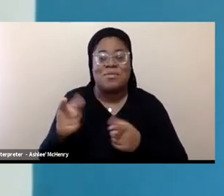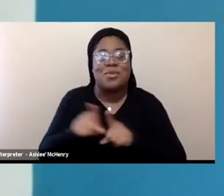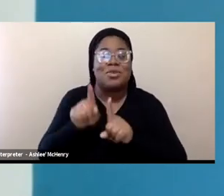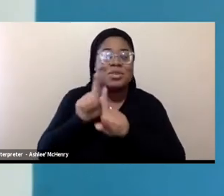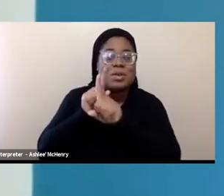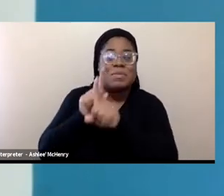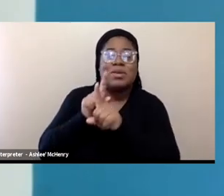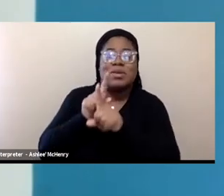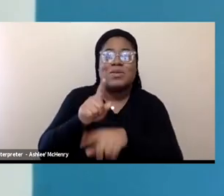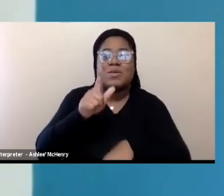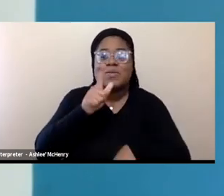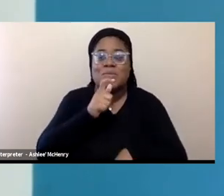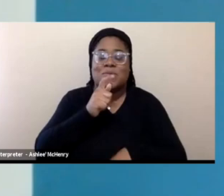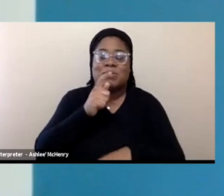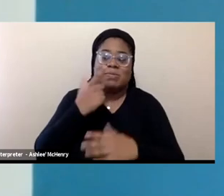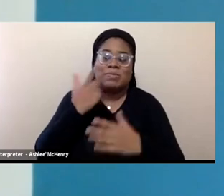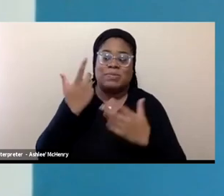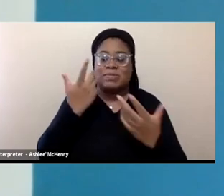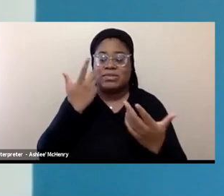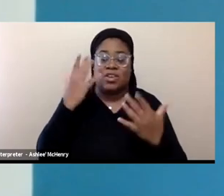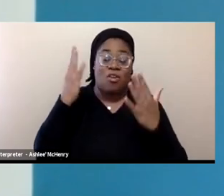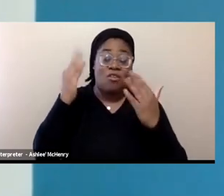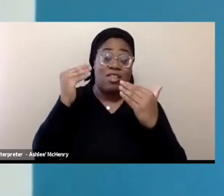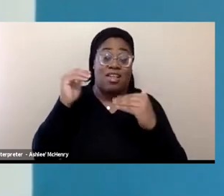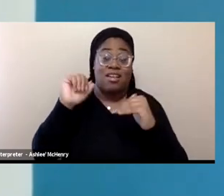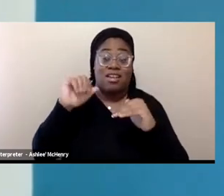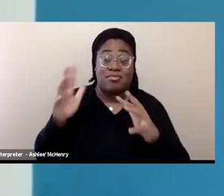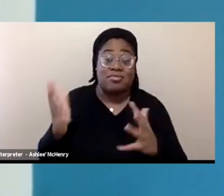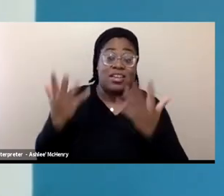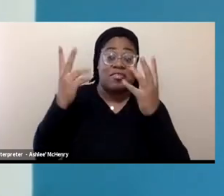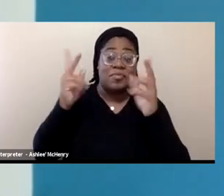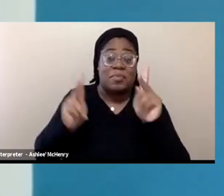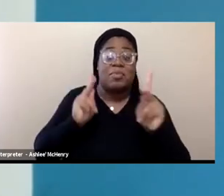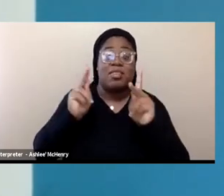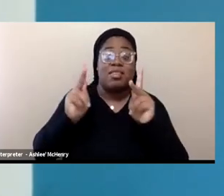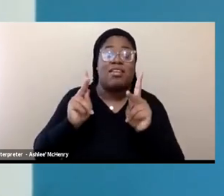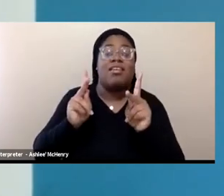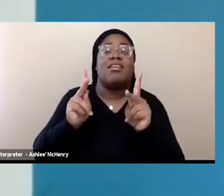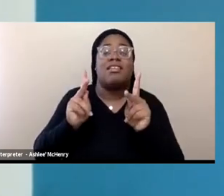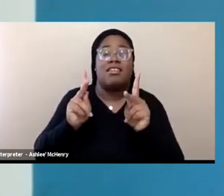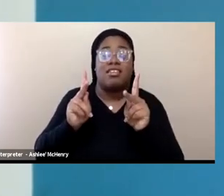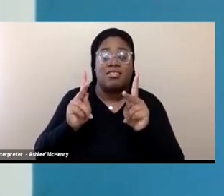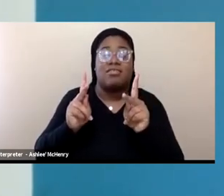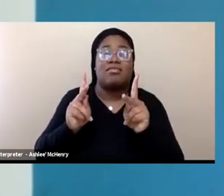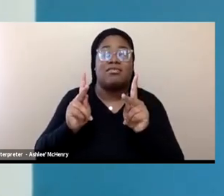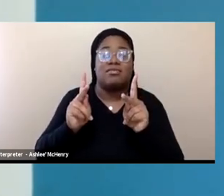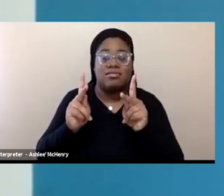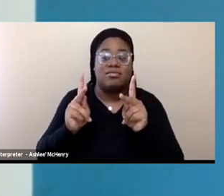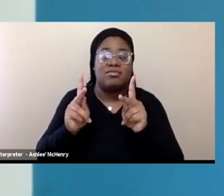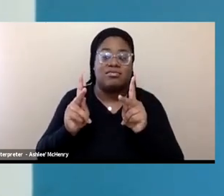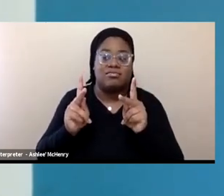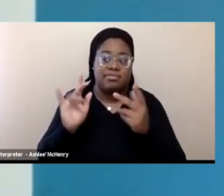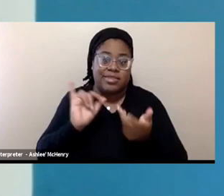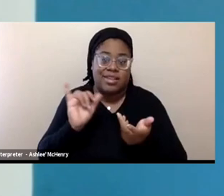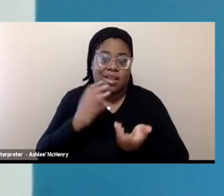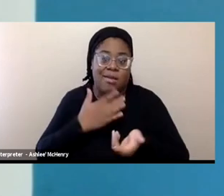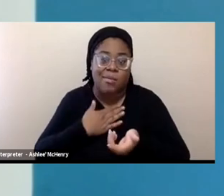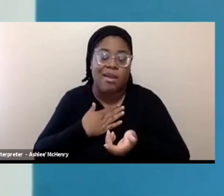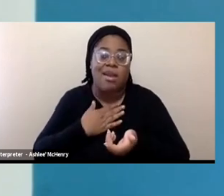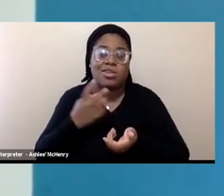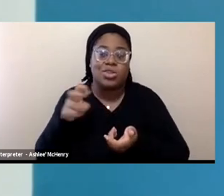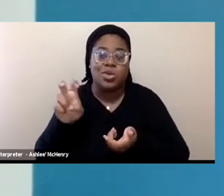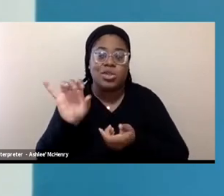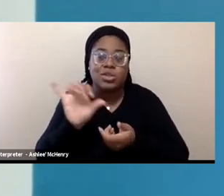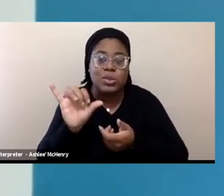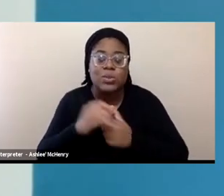someone who hopefully can lift people up as I move through my journey as well. I think that's